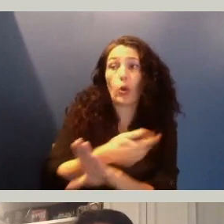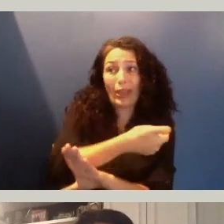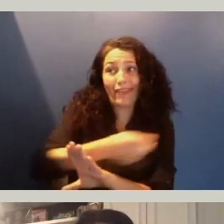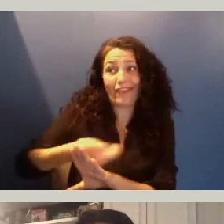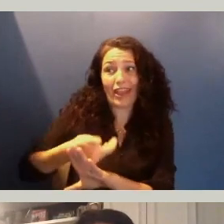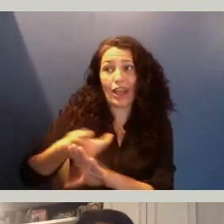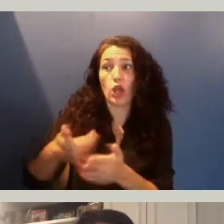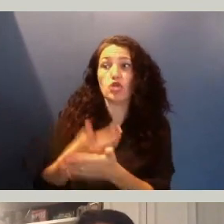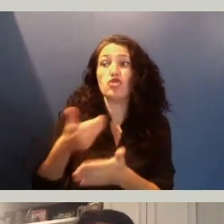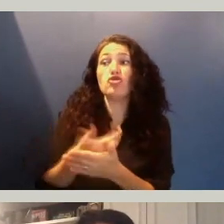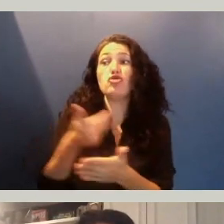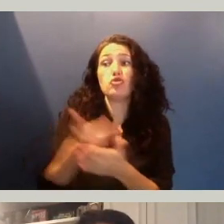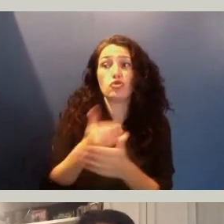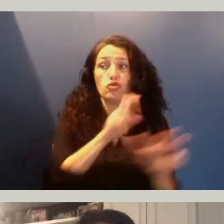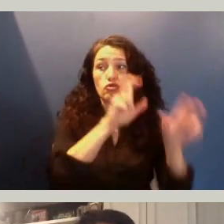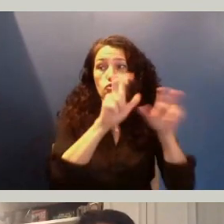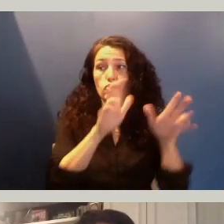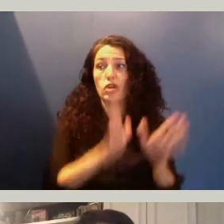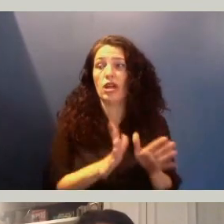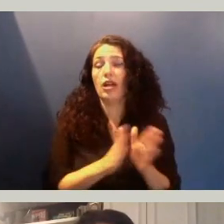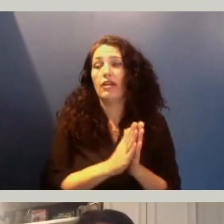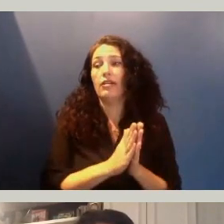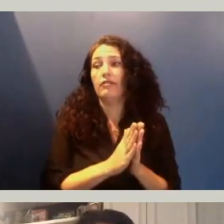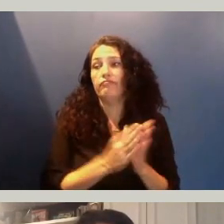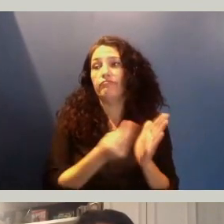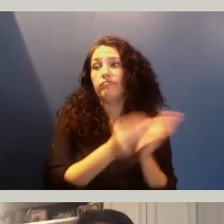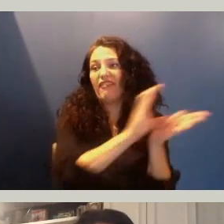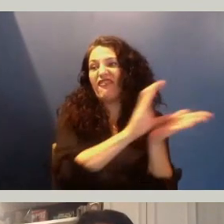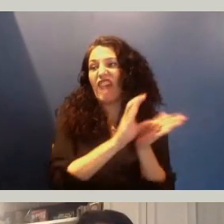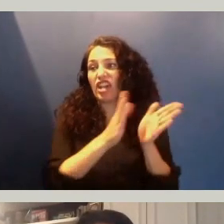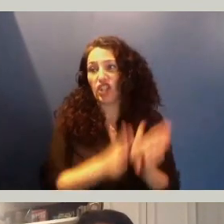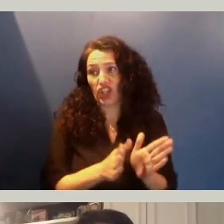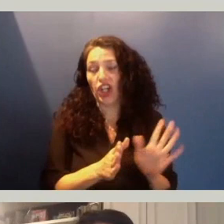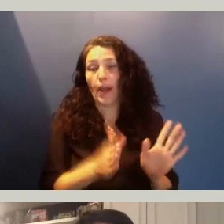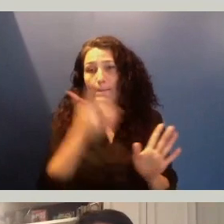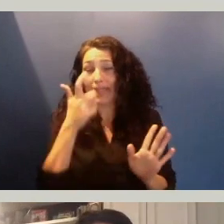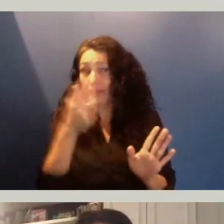participate in Catalyst, to say, I always lead with the risk. Like, this is a very risky,